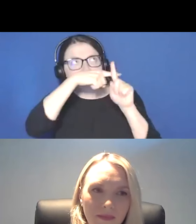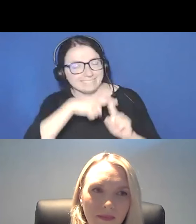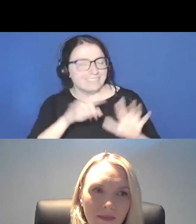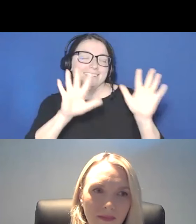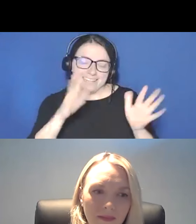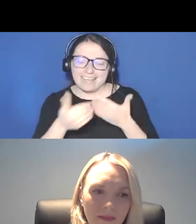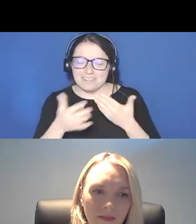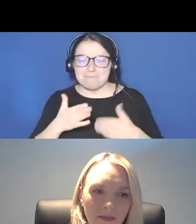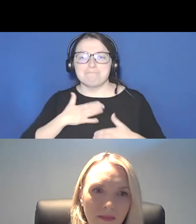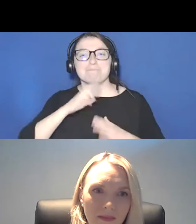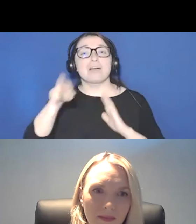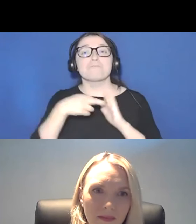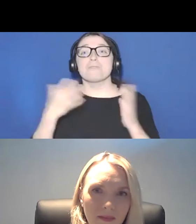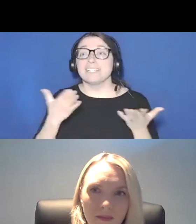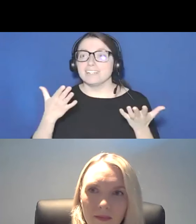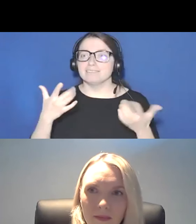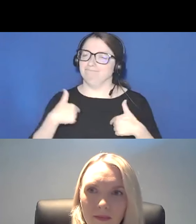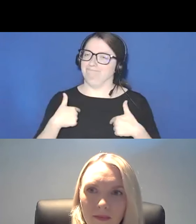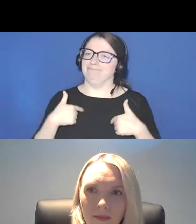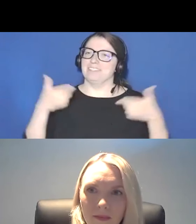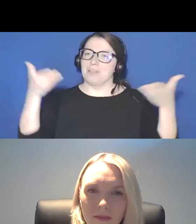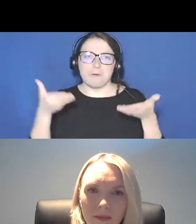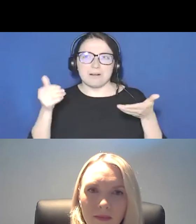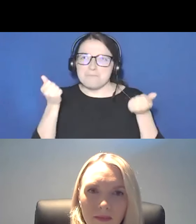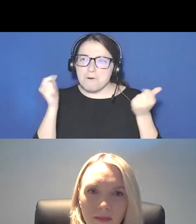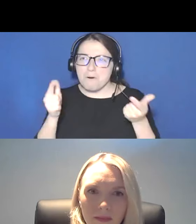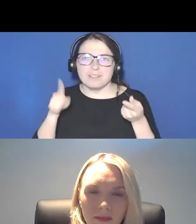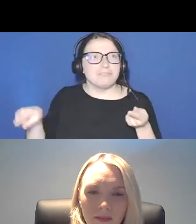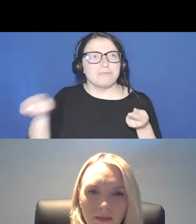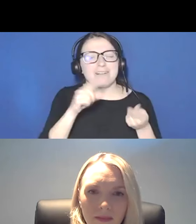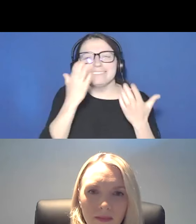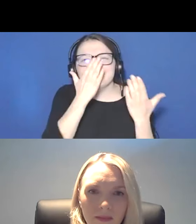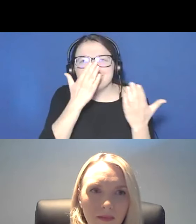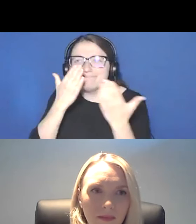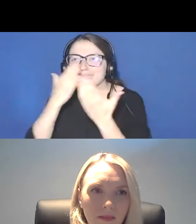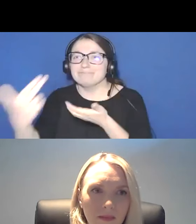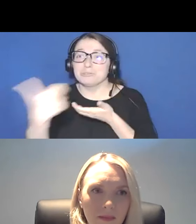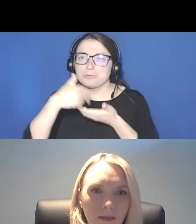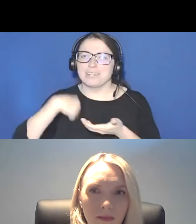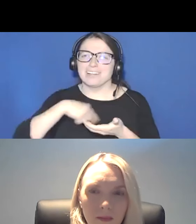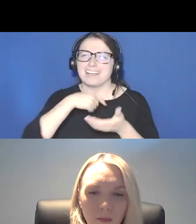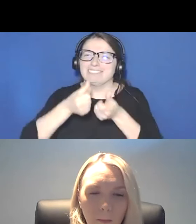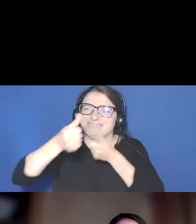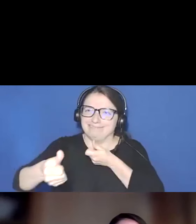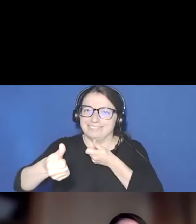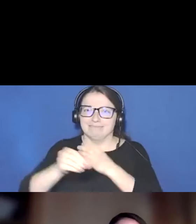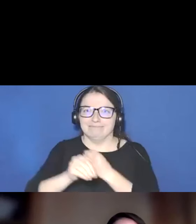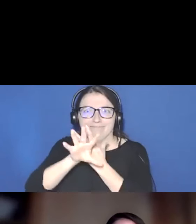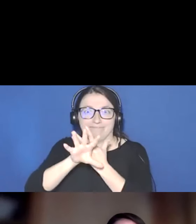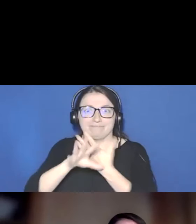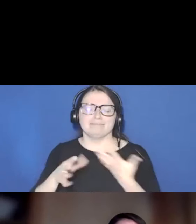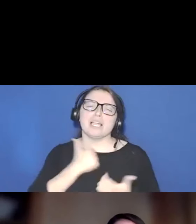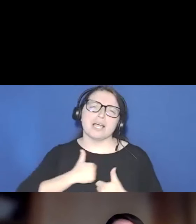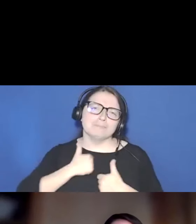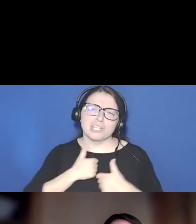My role here is to welcome all of you. Thank you so much for joining us virtually. I'm sorry that we're not all